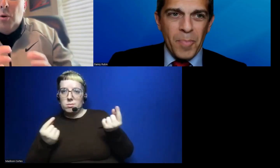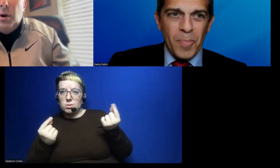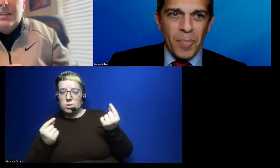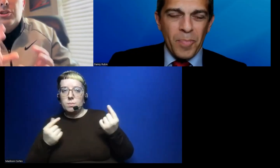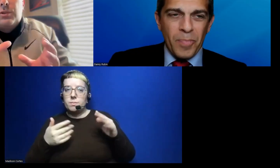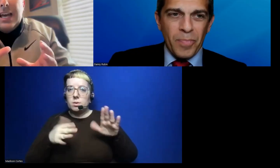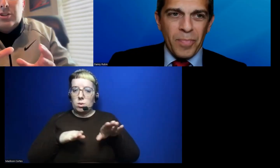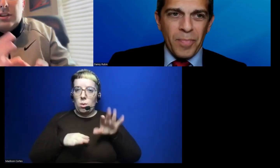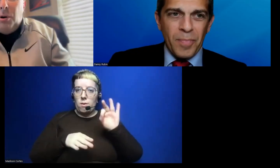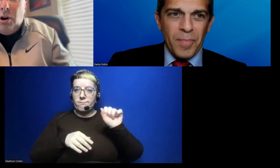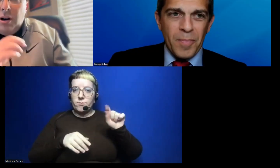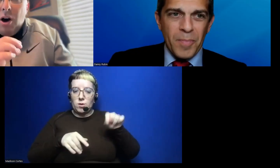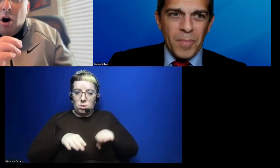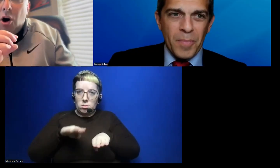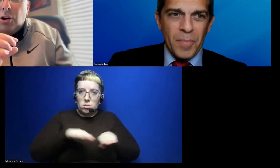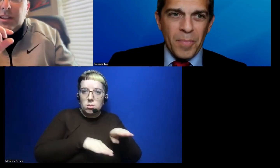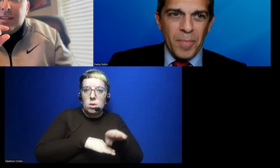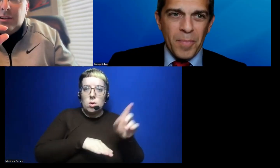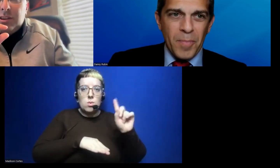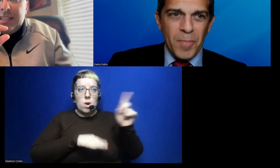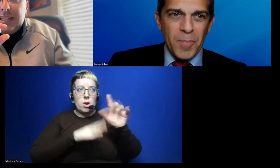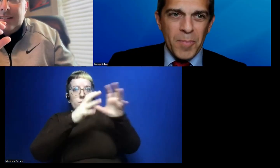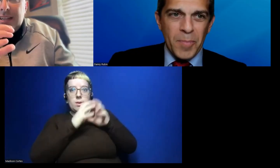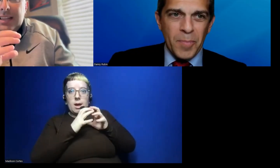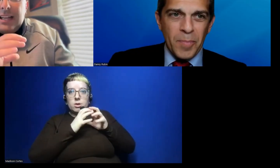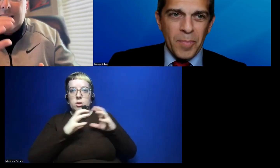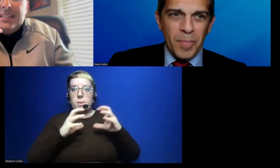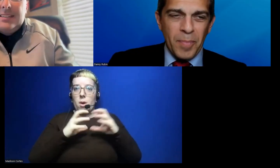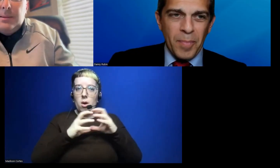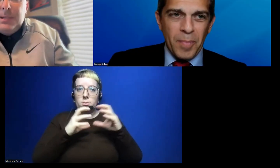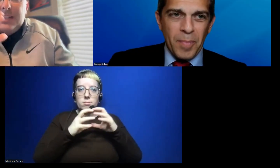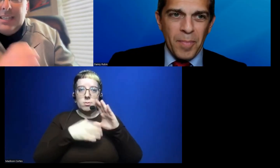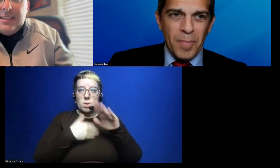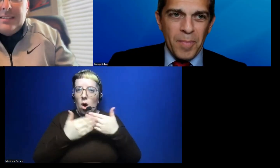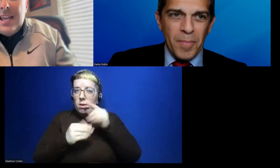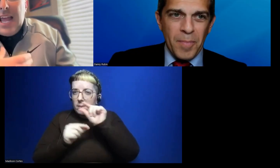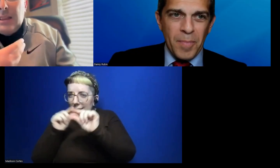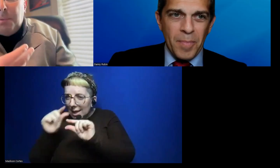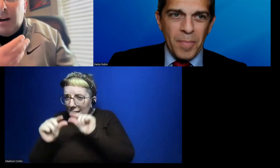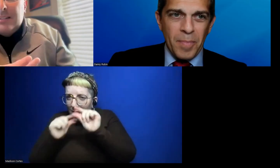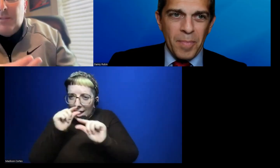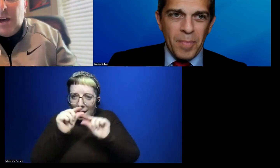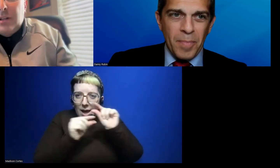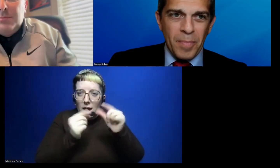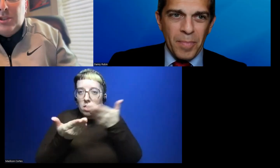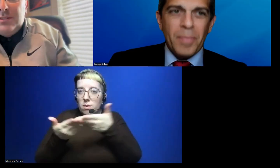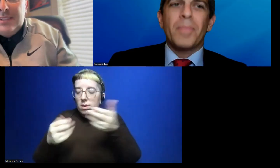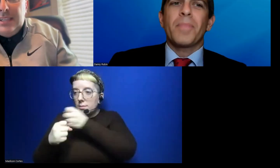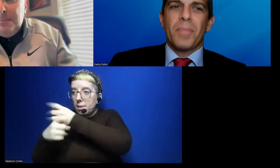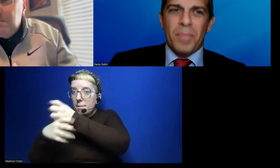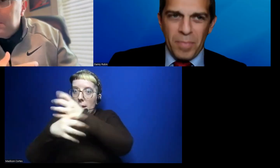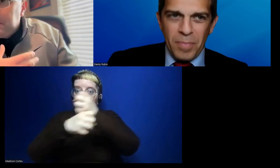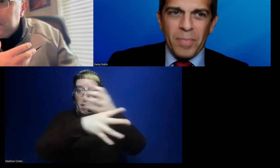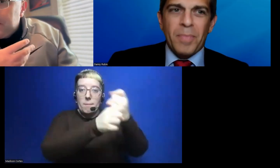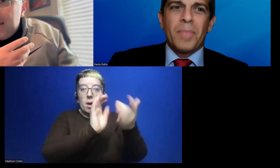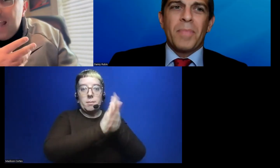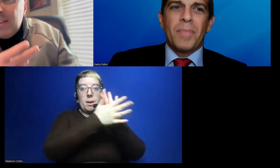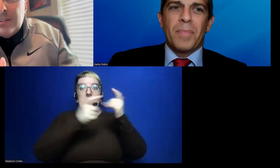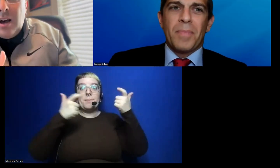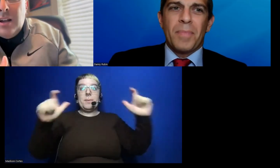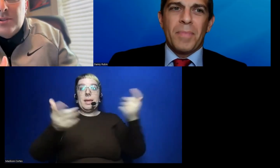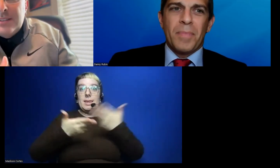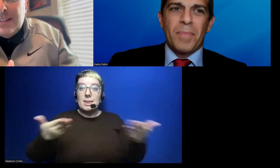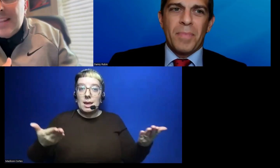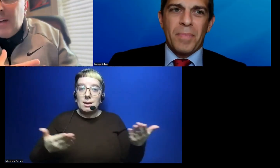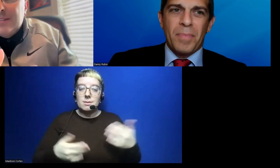placement? Where did you catch the ball? All the little things that lead to the big things and the positive outcomes you see. And